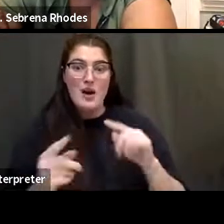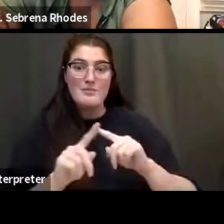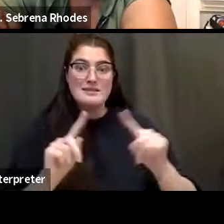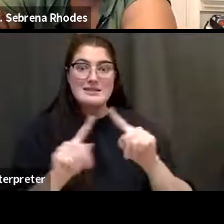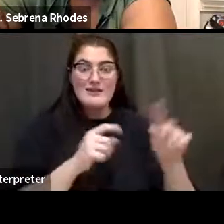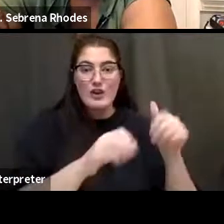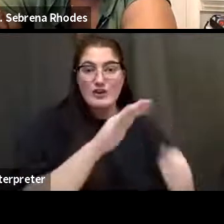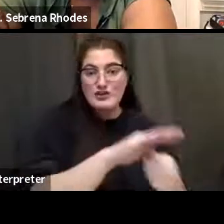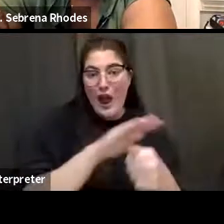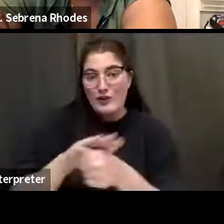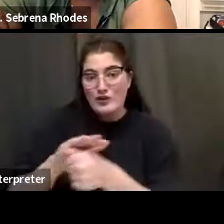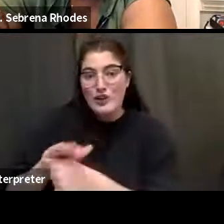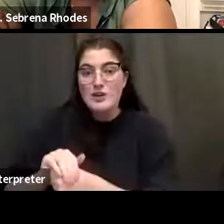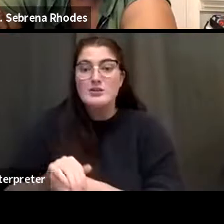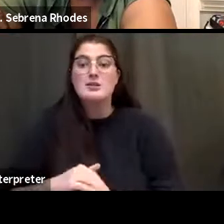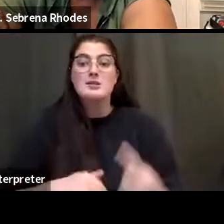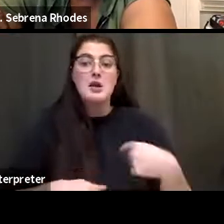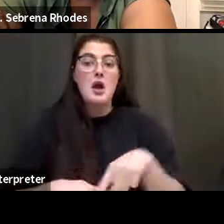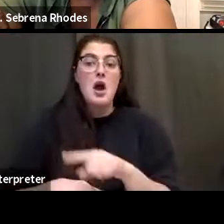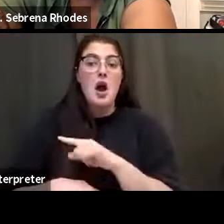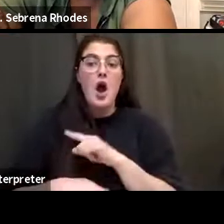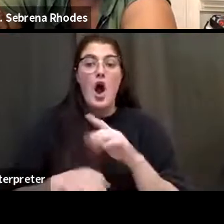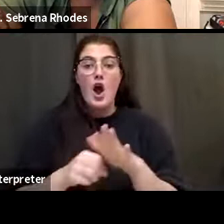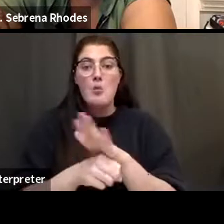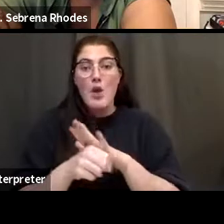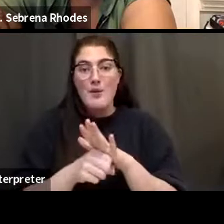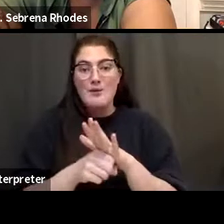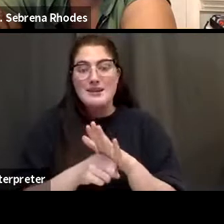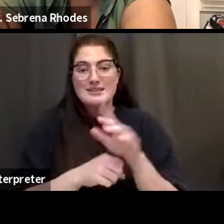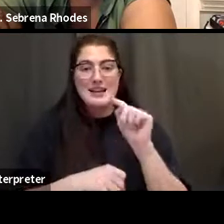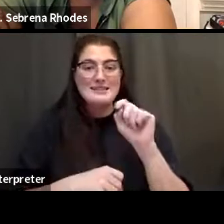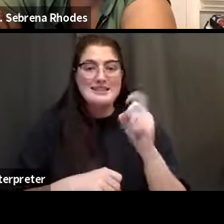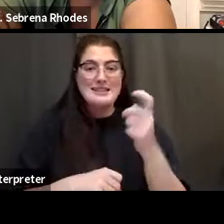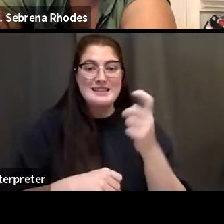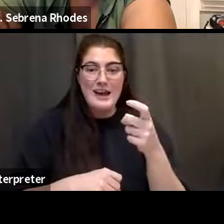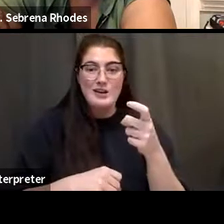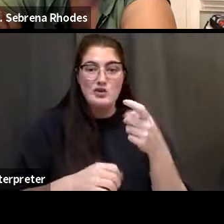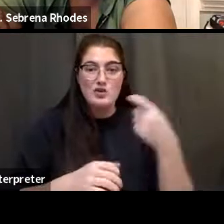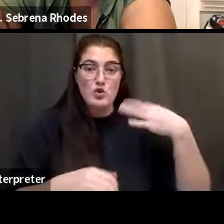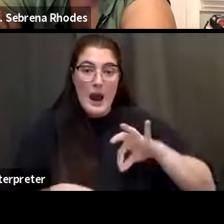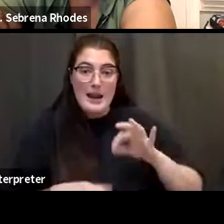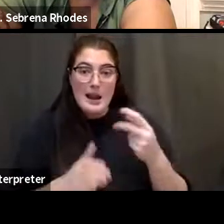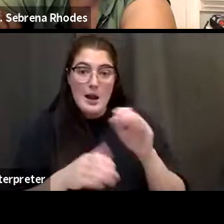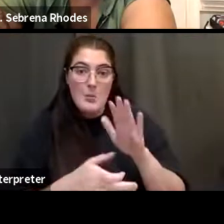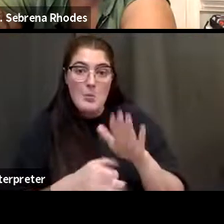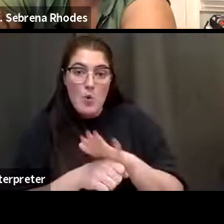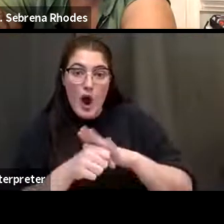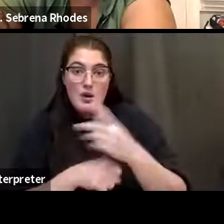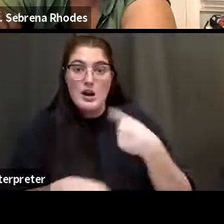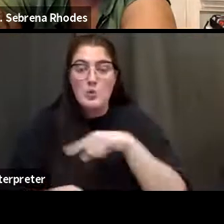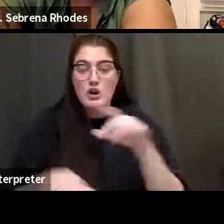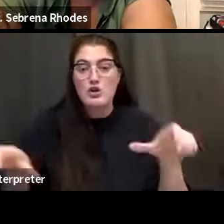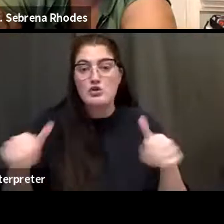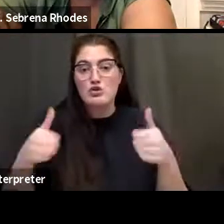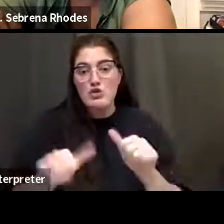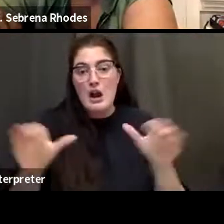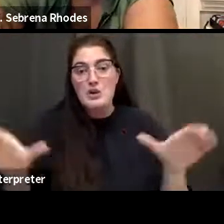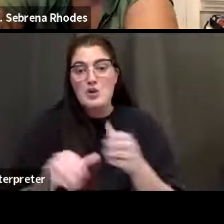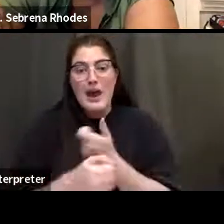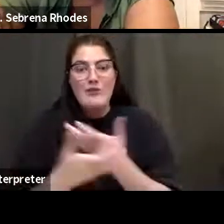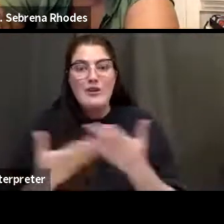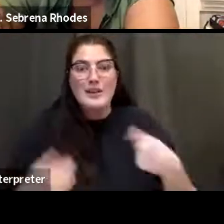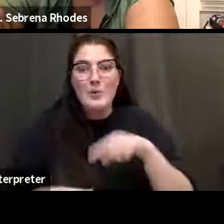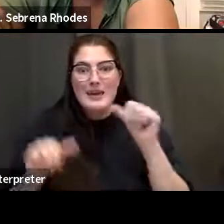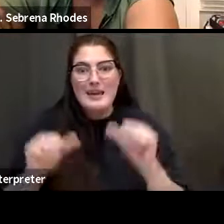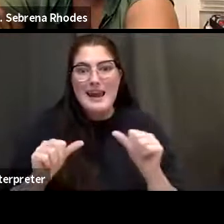shelters. Our property is a tax credit property, and we're trying to do everything we can to house them,